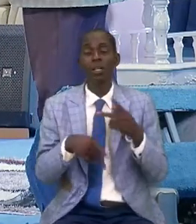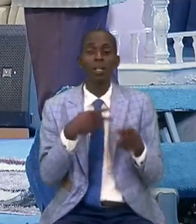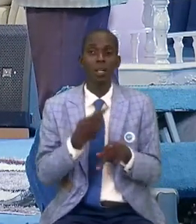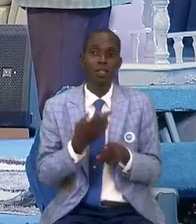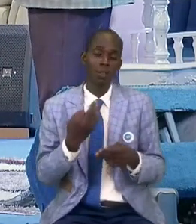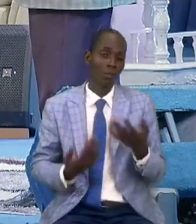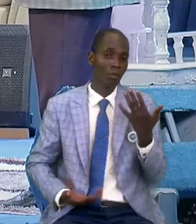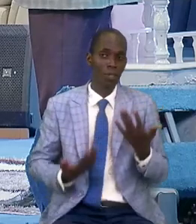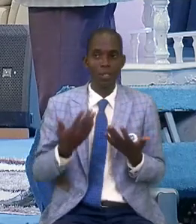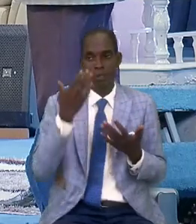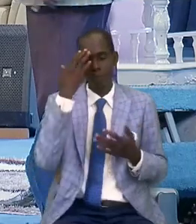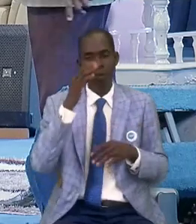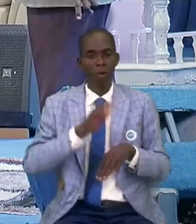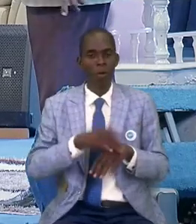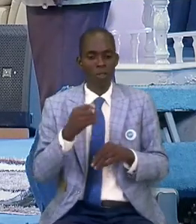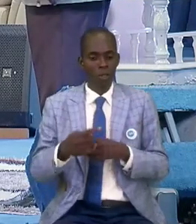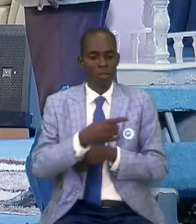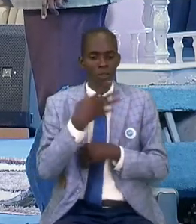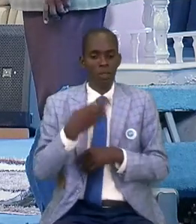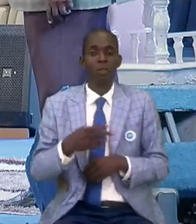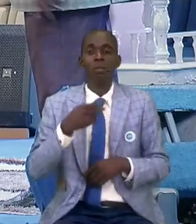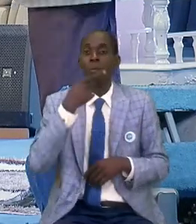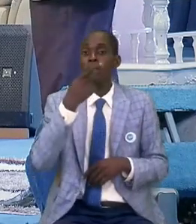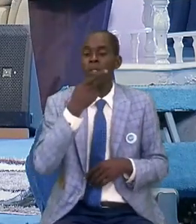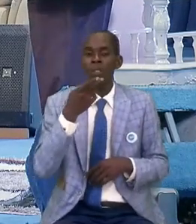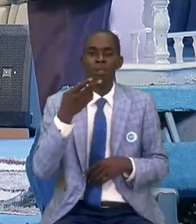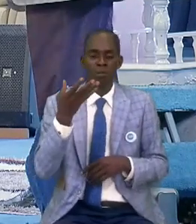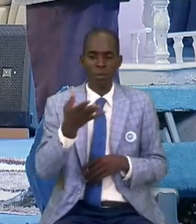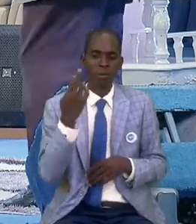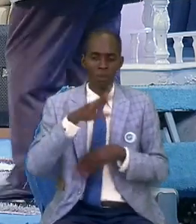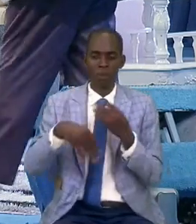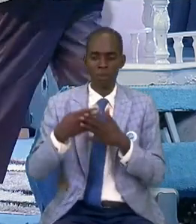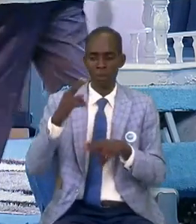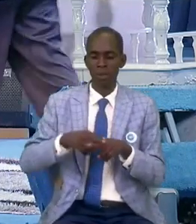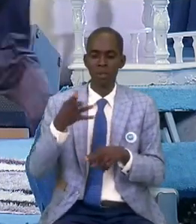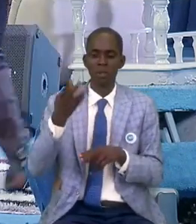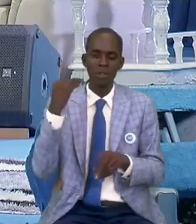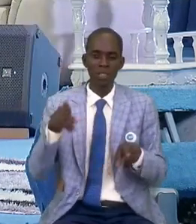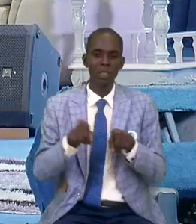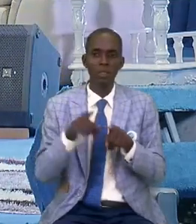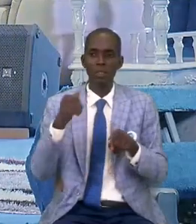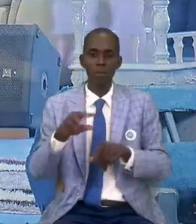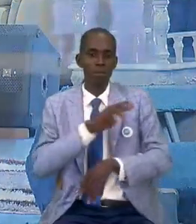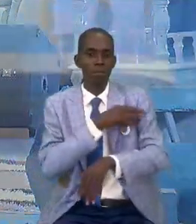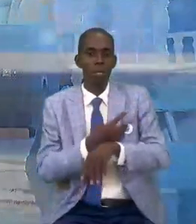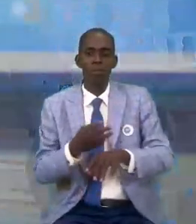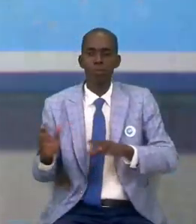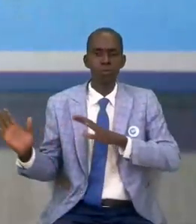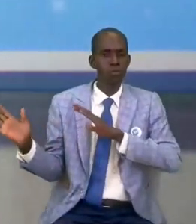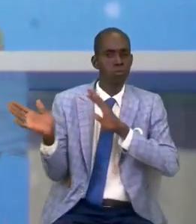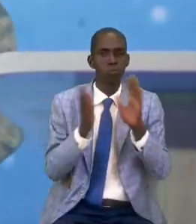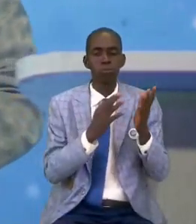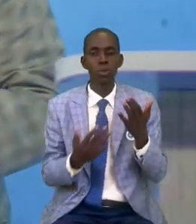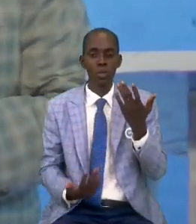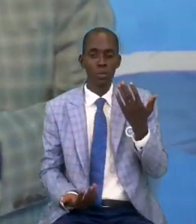And then it says, tongues like as of fire, like as of fire. It's not our own kitchen fire. It